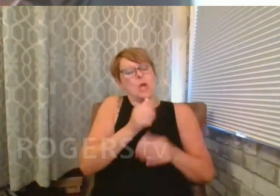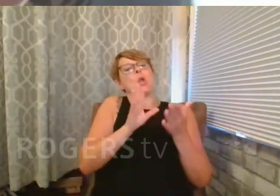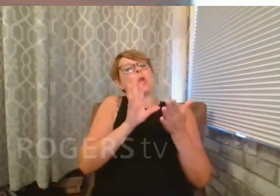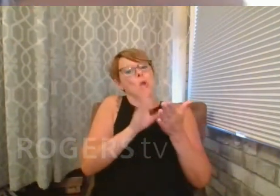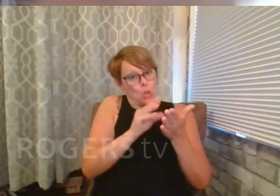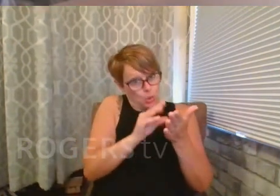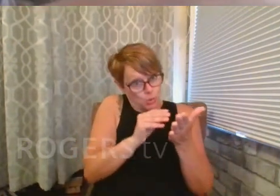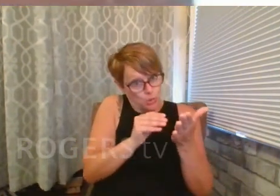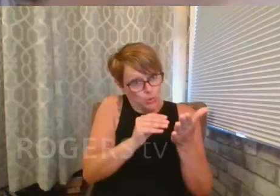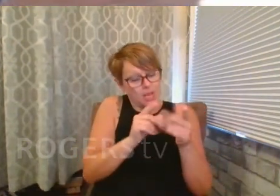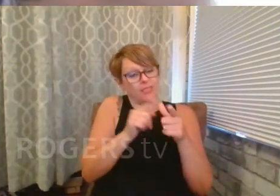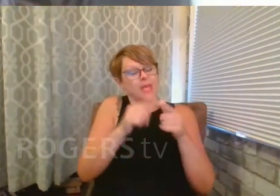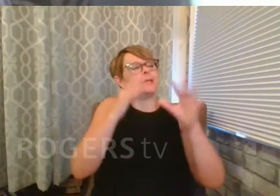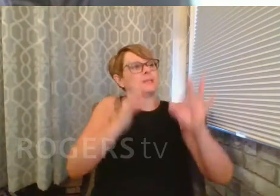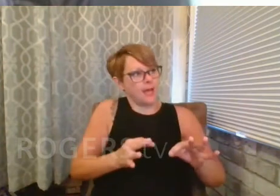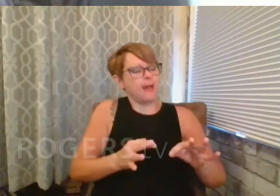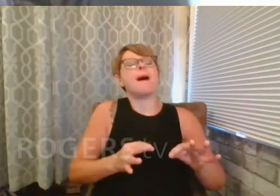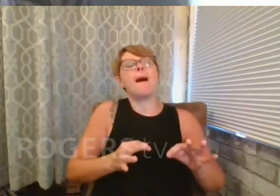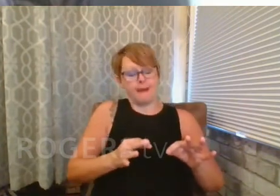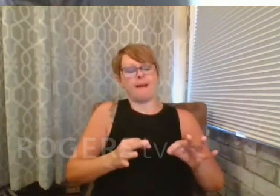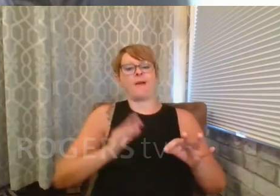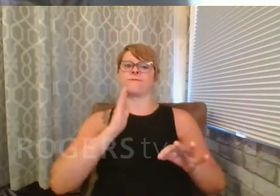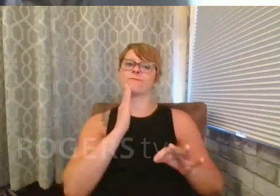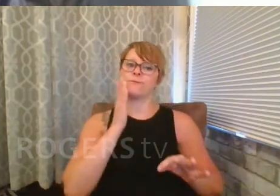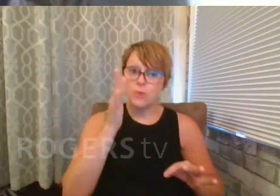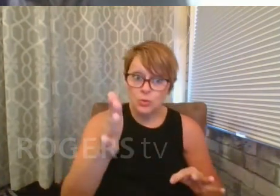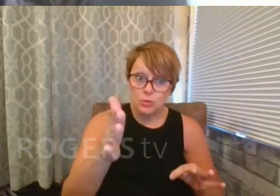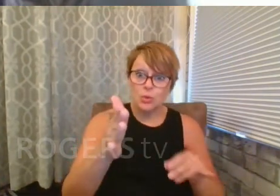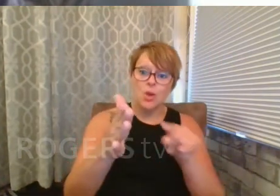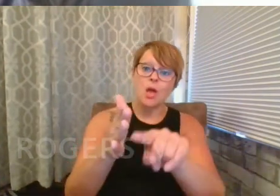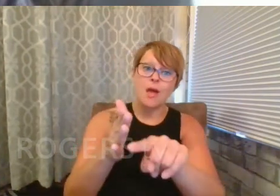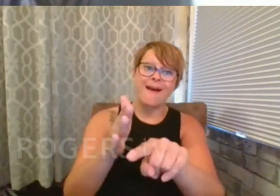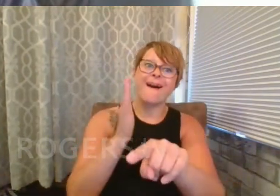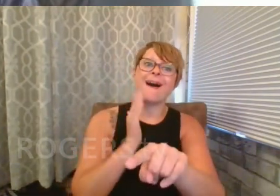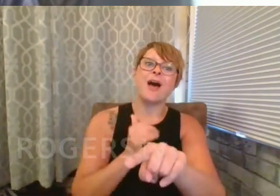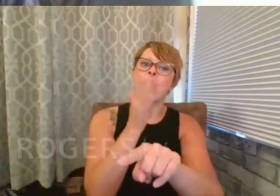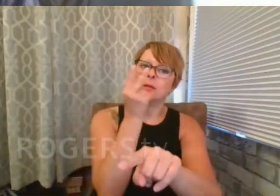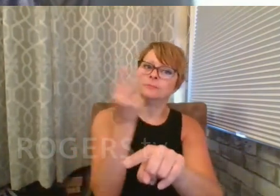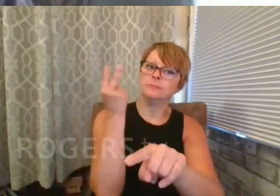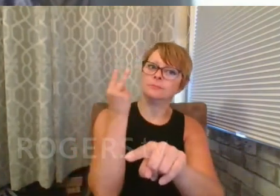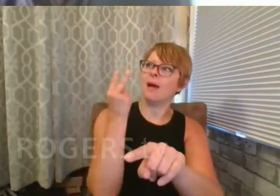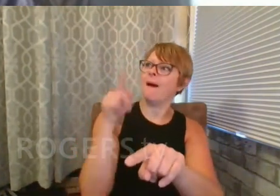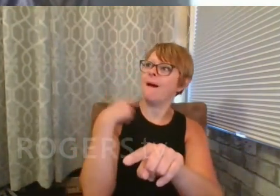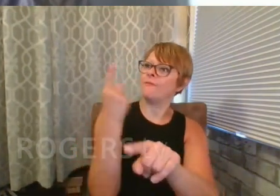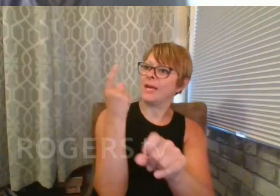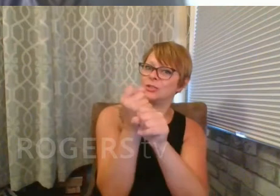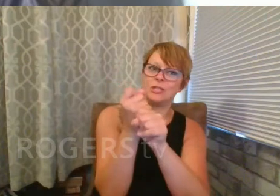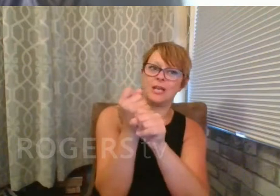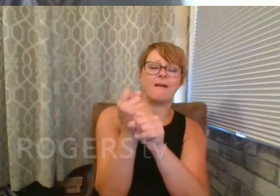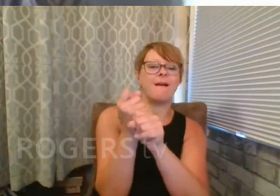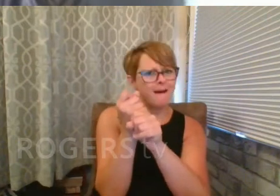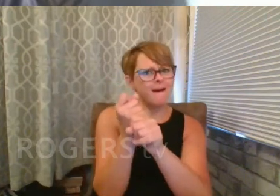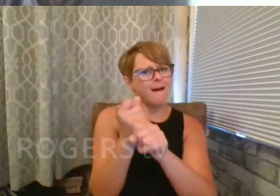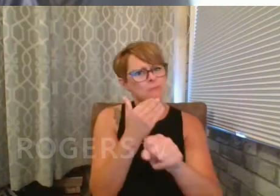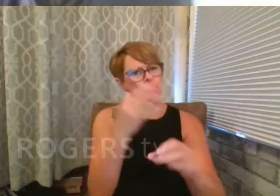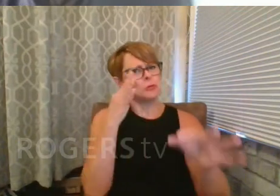decision that hopefully in your future self can look back and say, I'm proud of past Joe for making this investment or making this